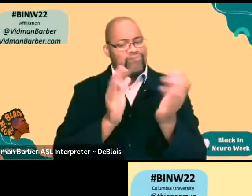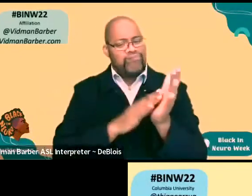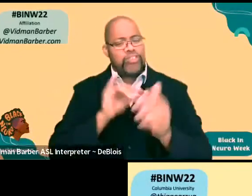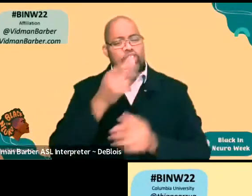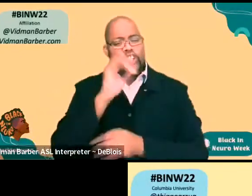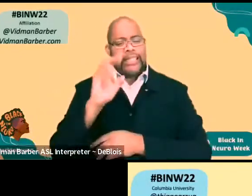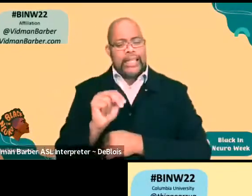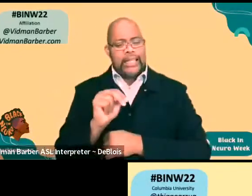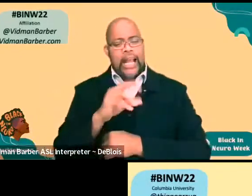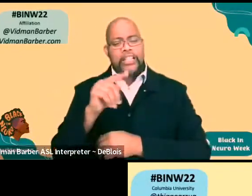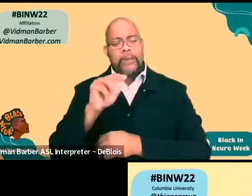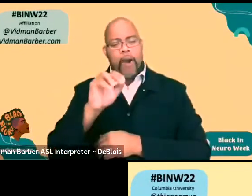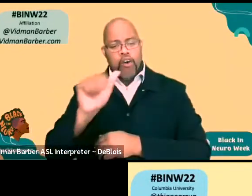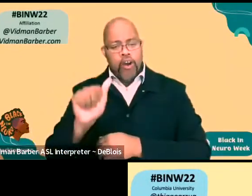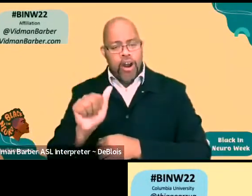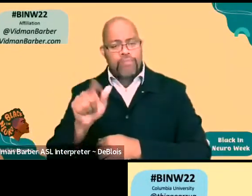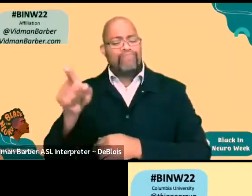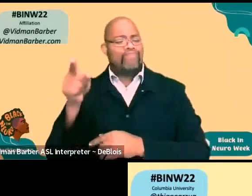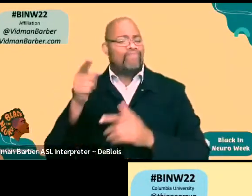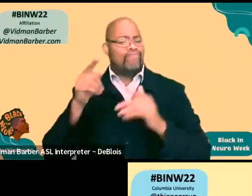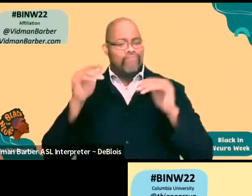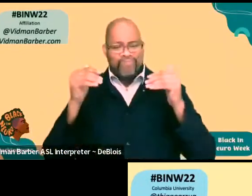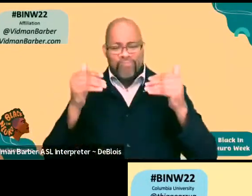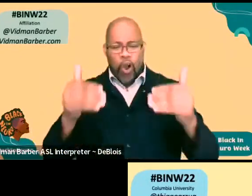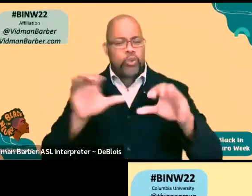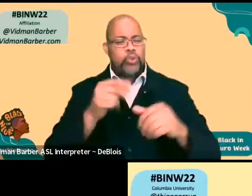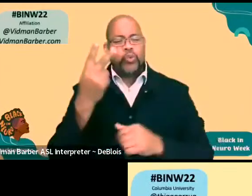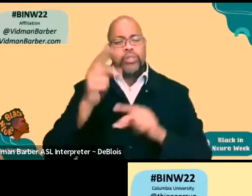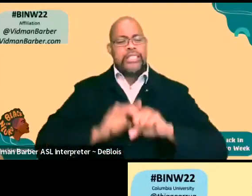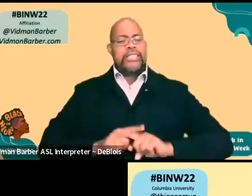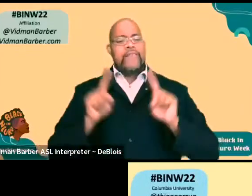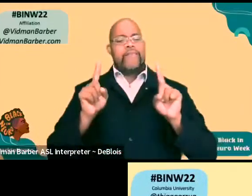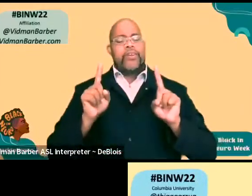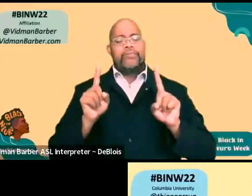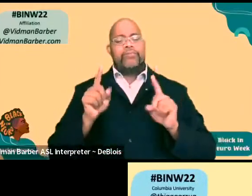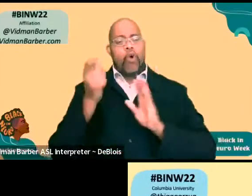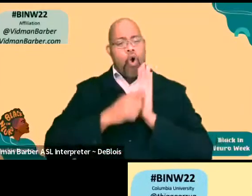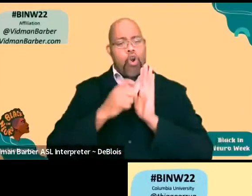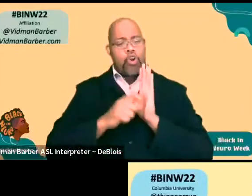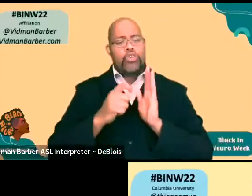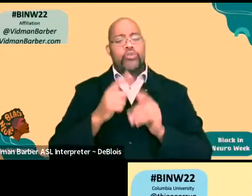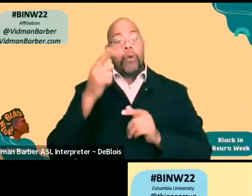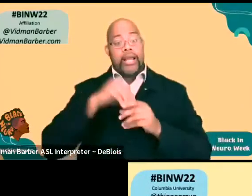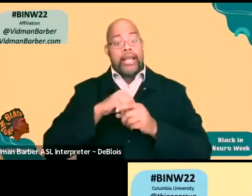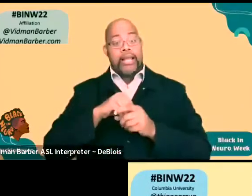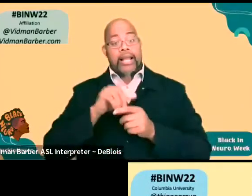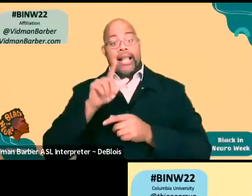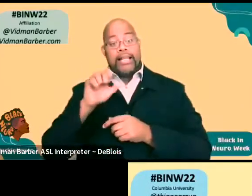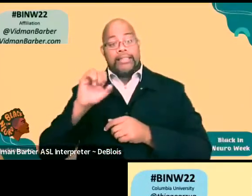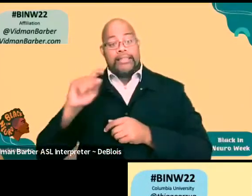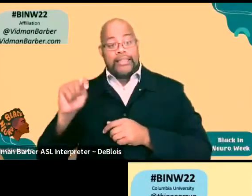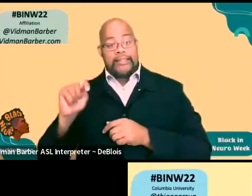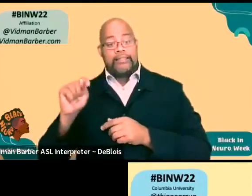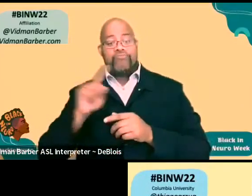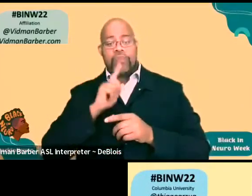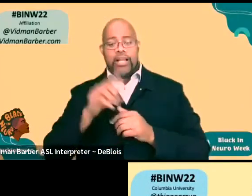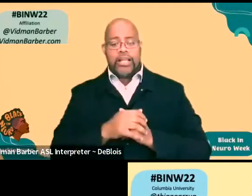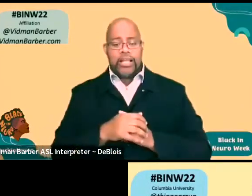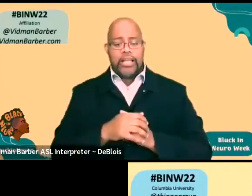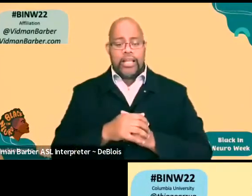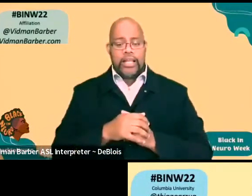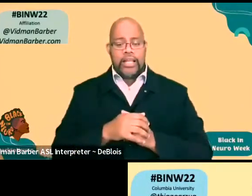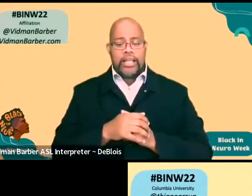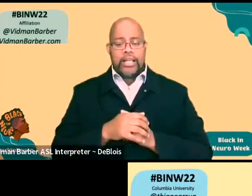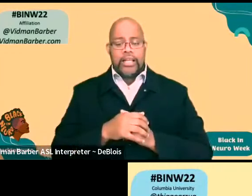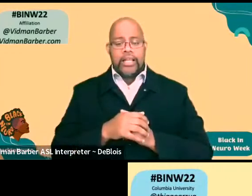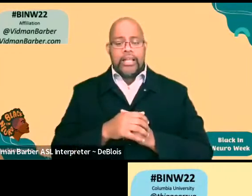and Tamara, who have gone and they've done two different articles. One was in the Lancet, and it was a very like